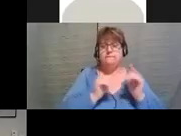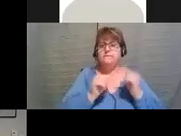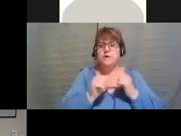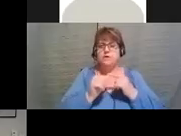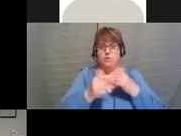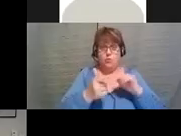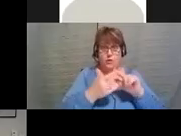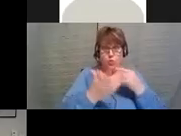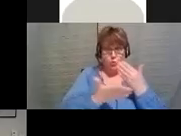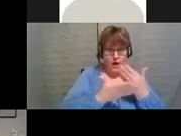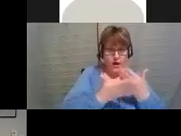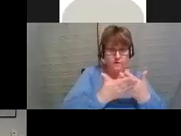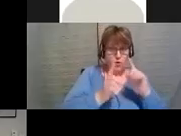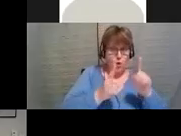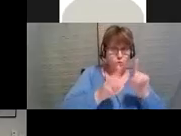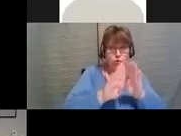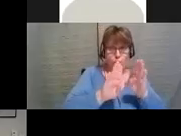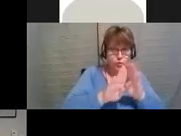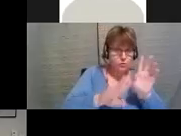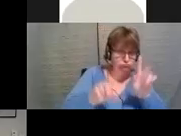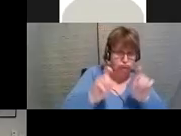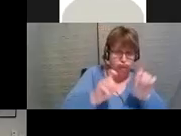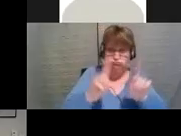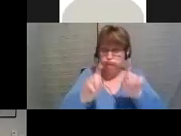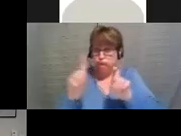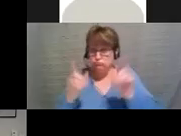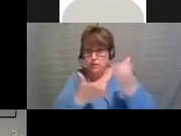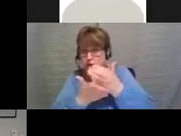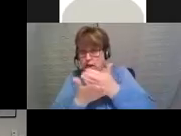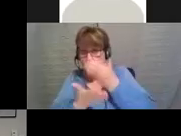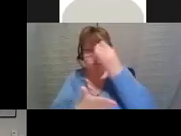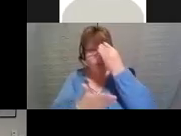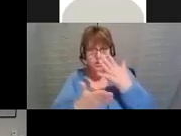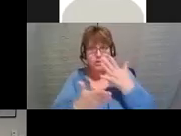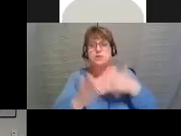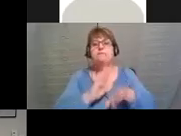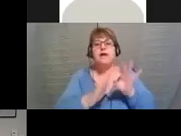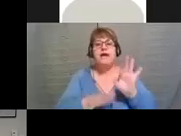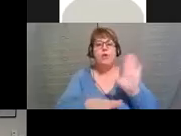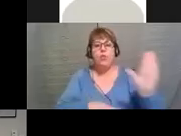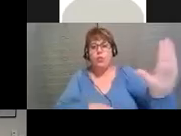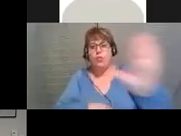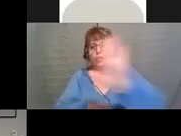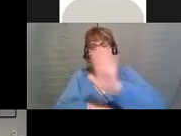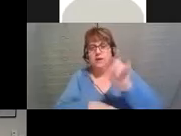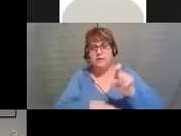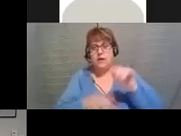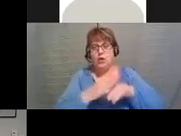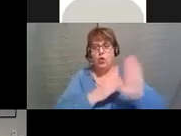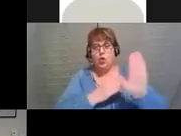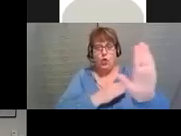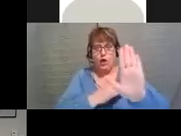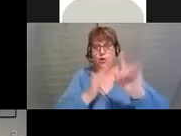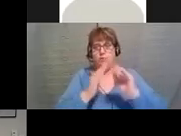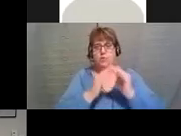once you arrive, you would go door to door, you would do a survey, you would collect information to find out the needs of that particular community. But